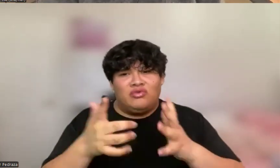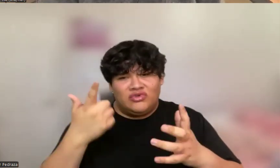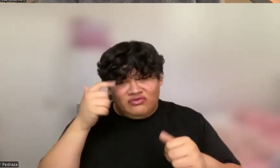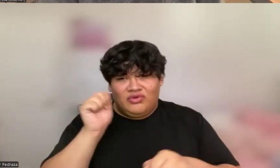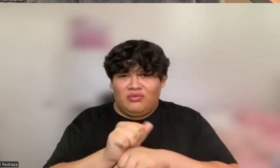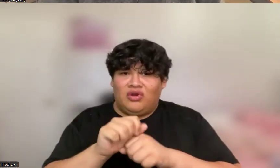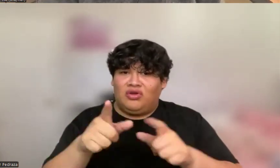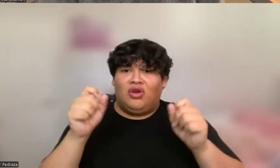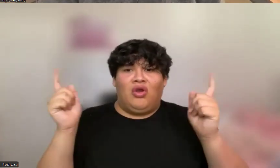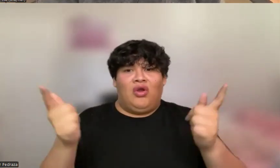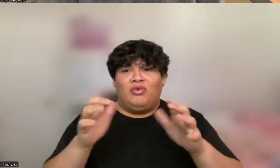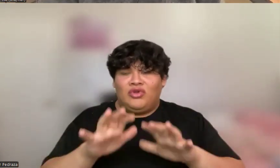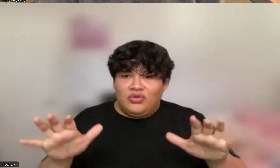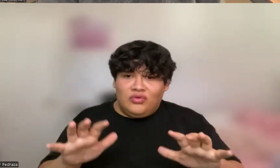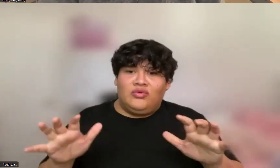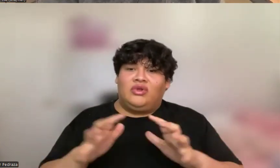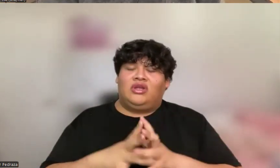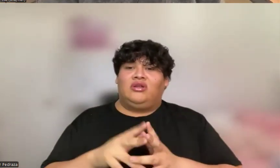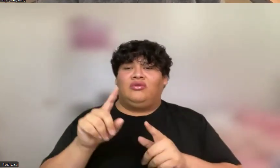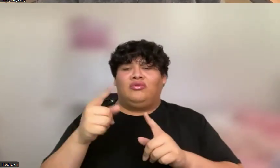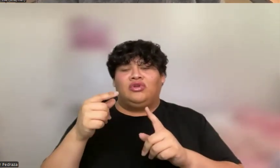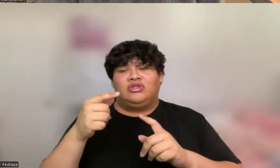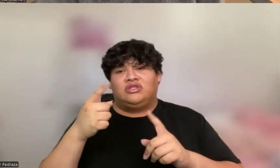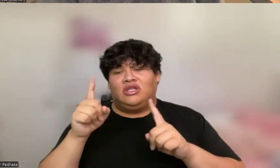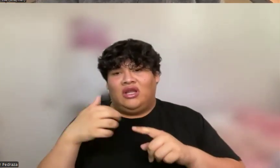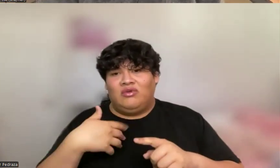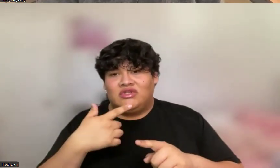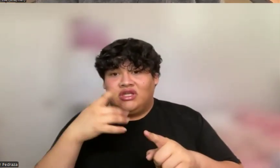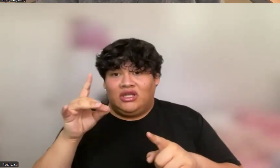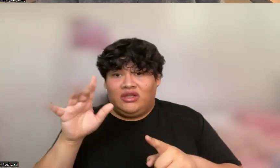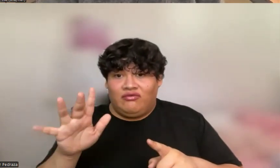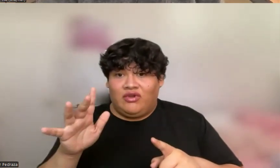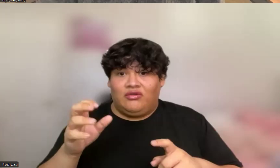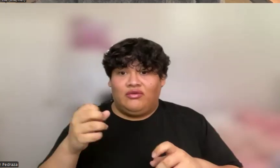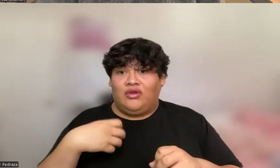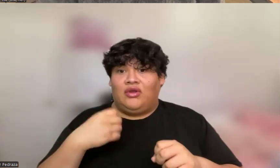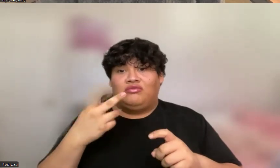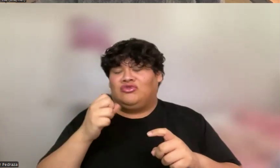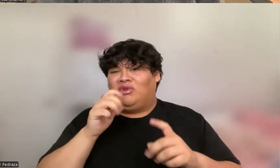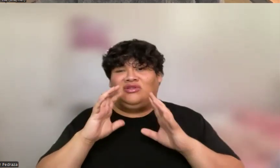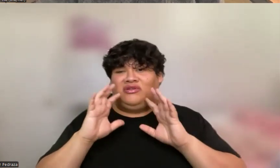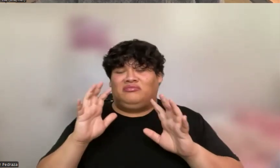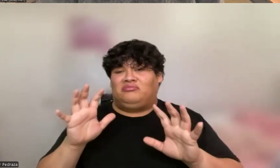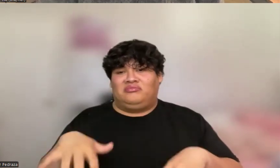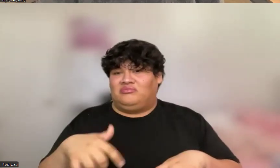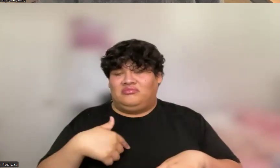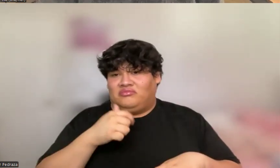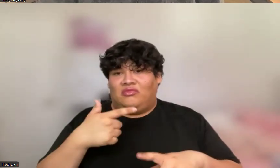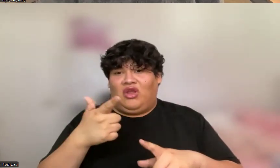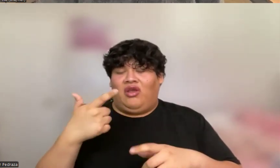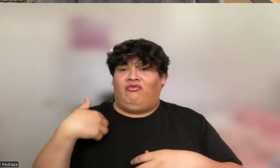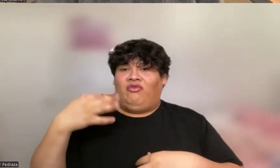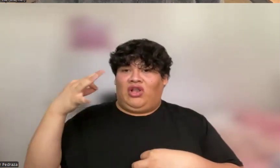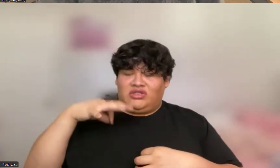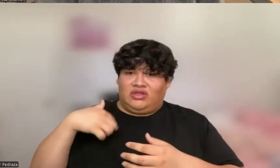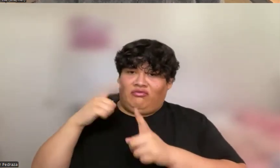doing. The first comment is that, that 85, I am so not surprised as someone who had volunteered on the friendship